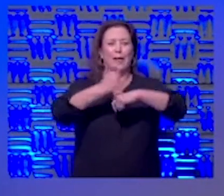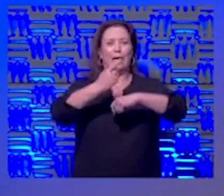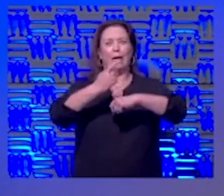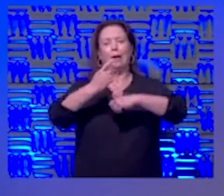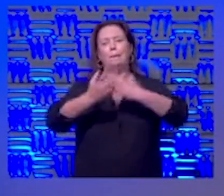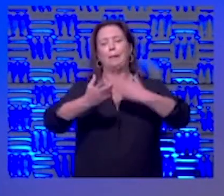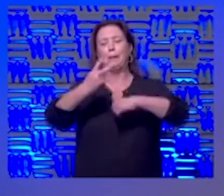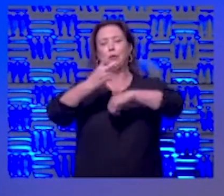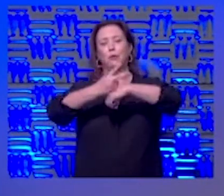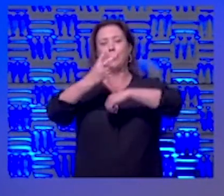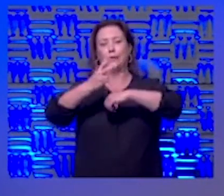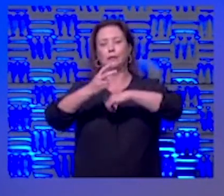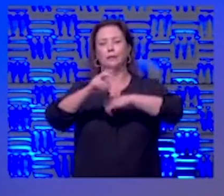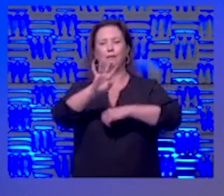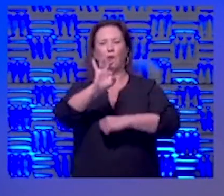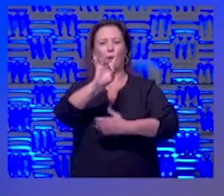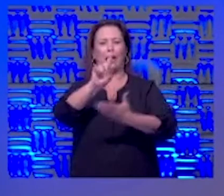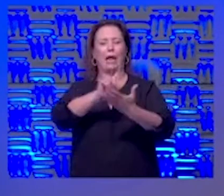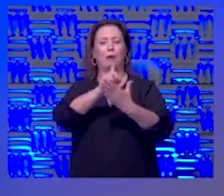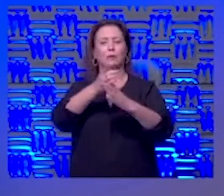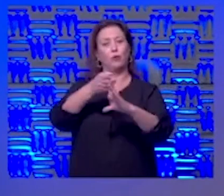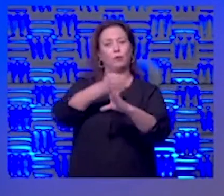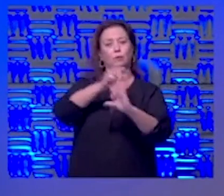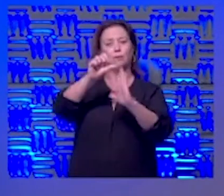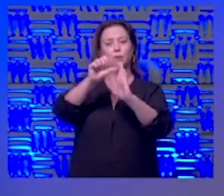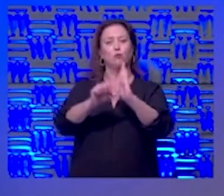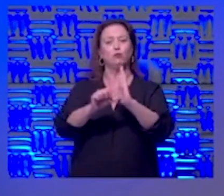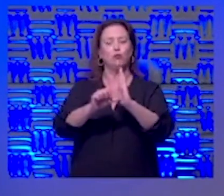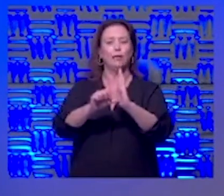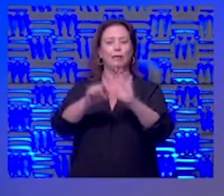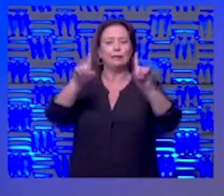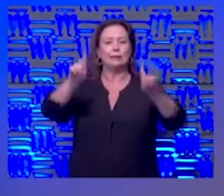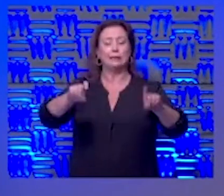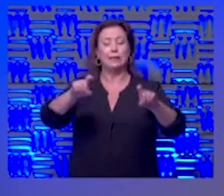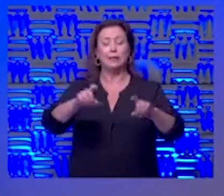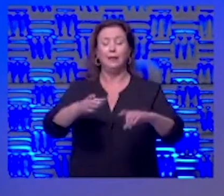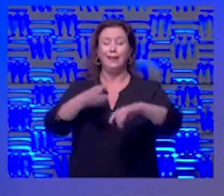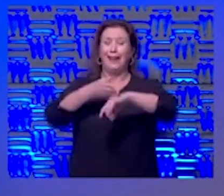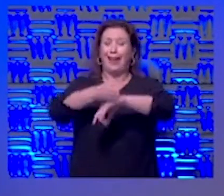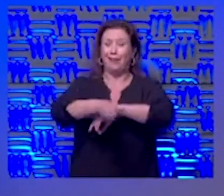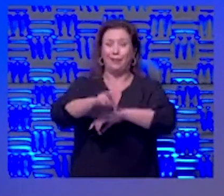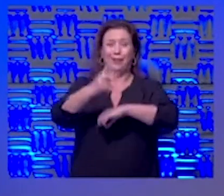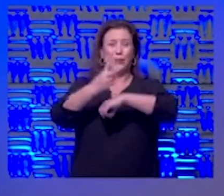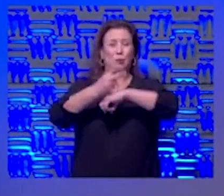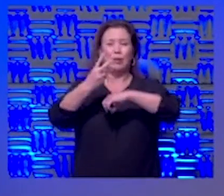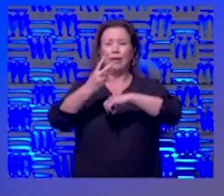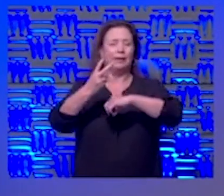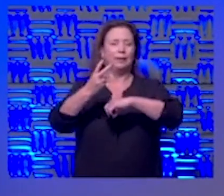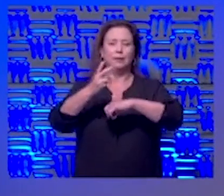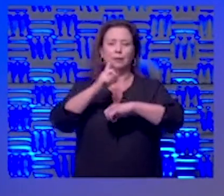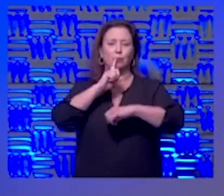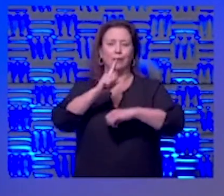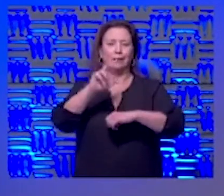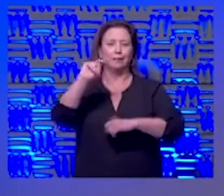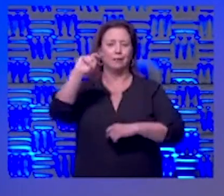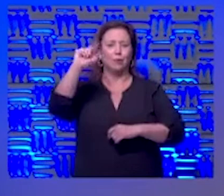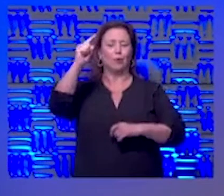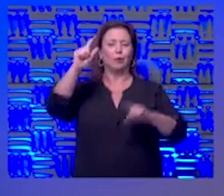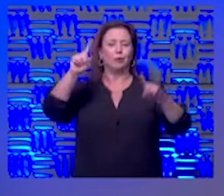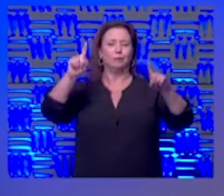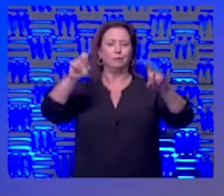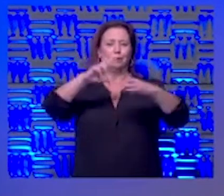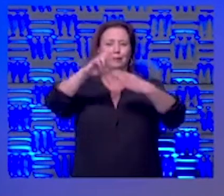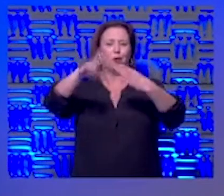after. We use certainly 48 hours for a pre-op testing. But after that, it really is an invalid result.